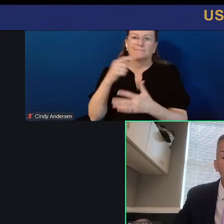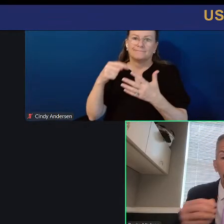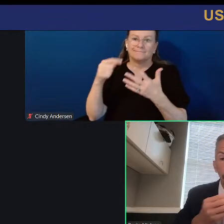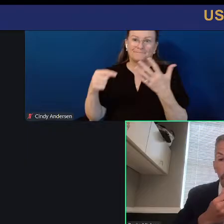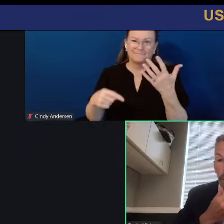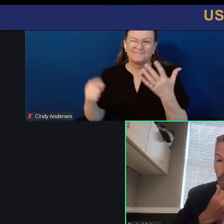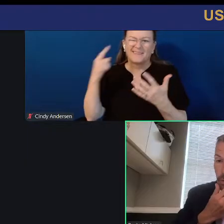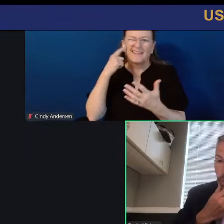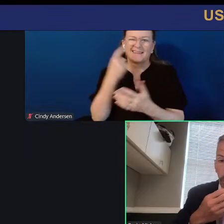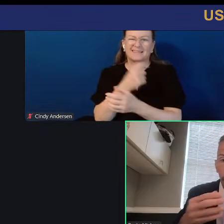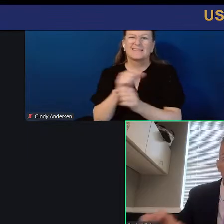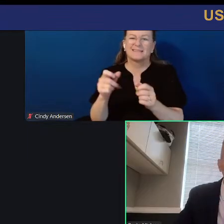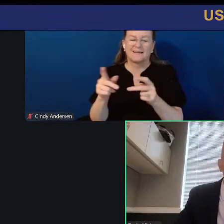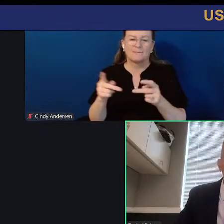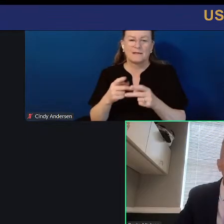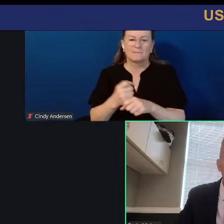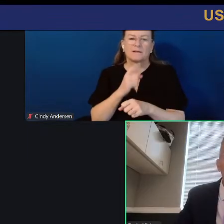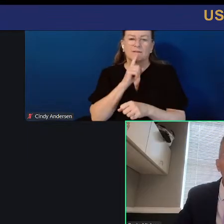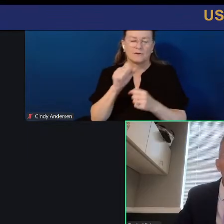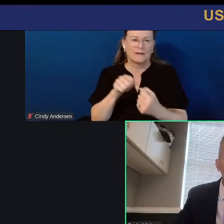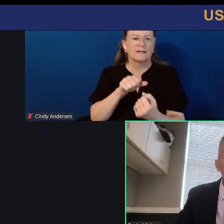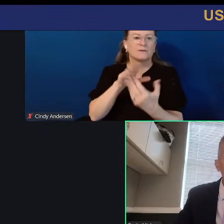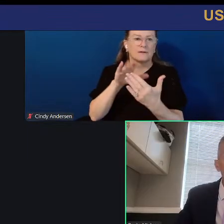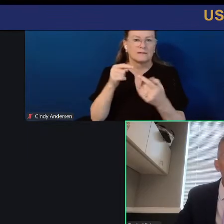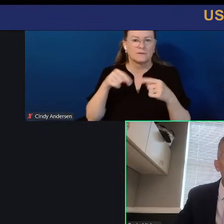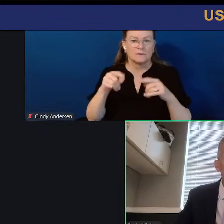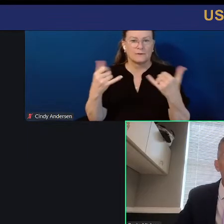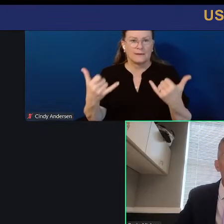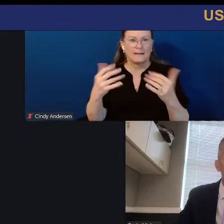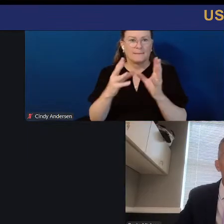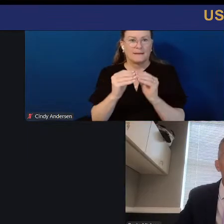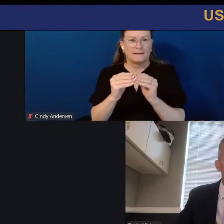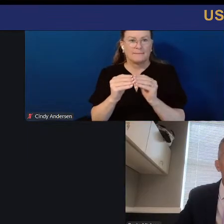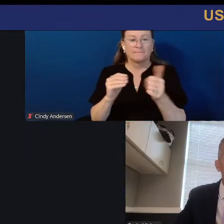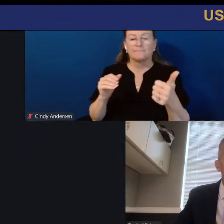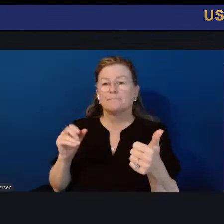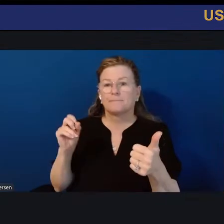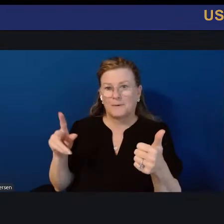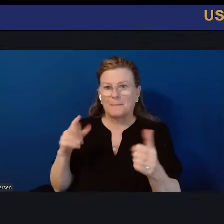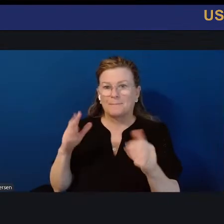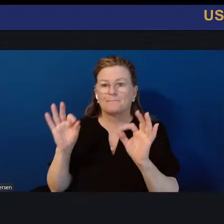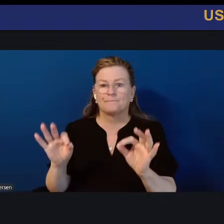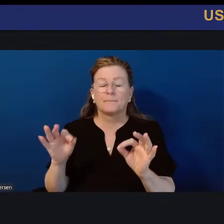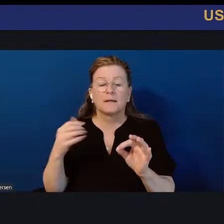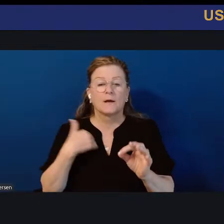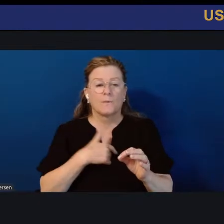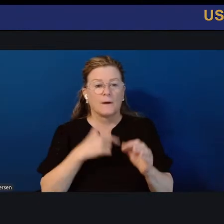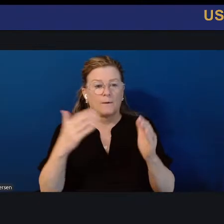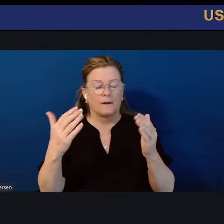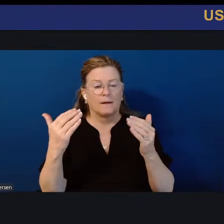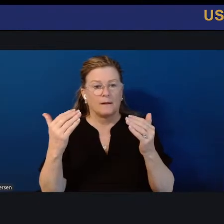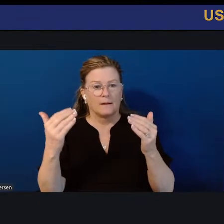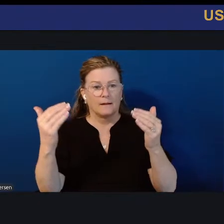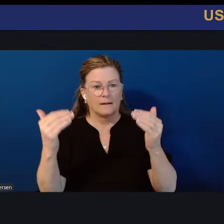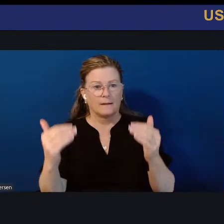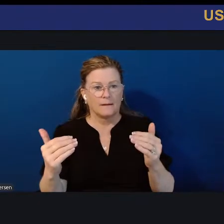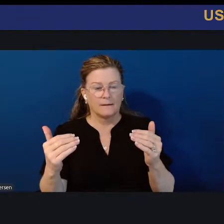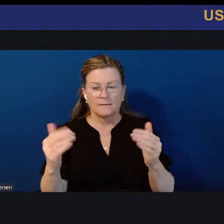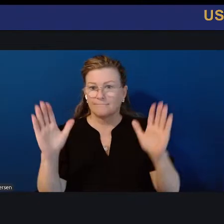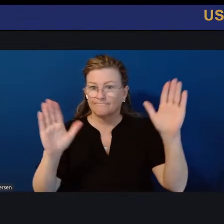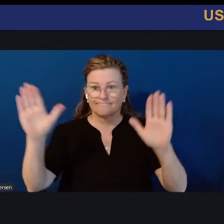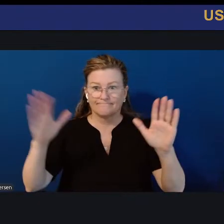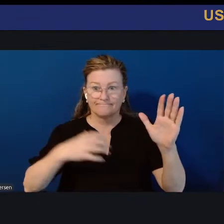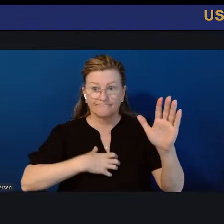place to ensure that you're able to address it during today's meeting. All right, well then we will move. I'm not seeing any